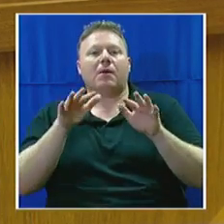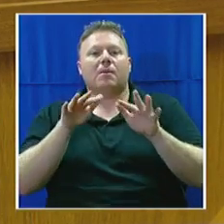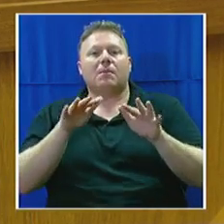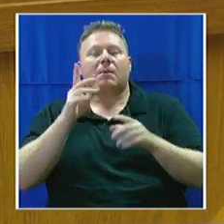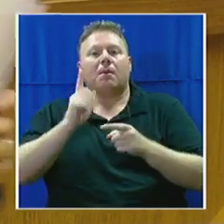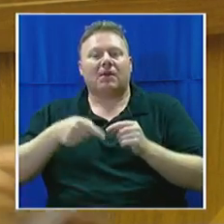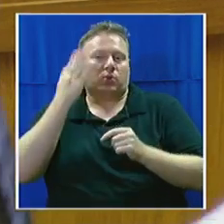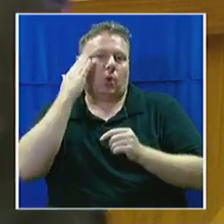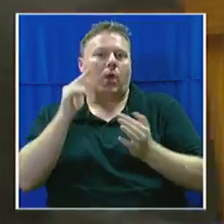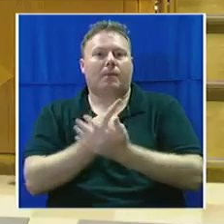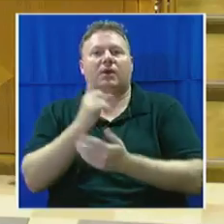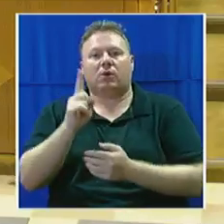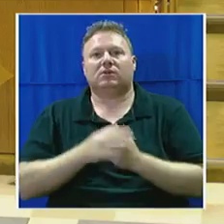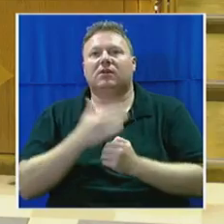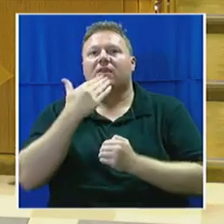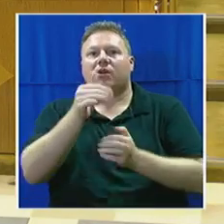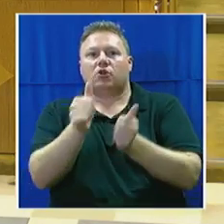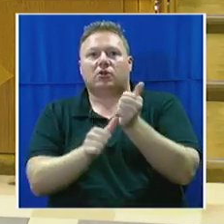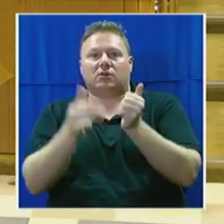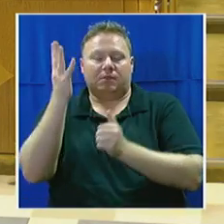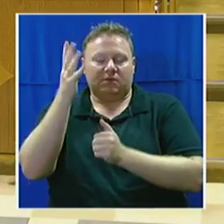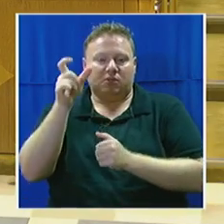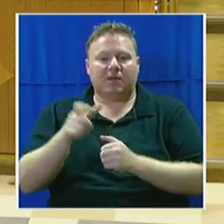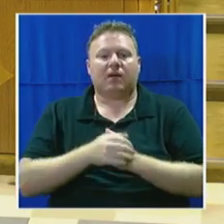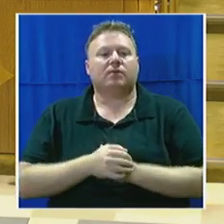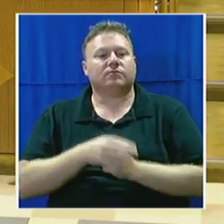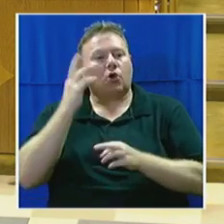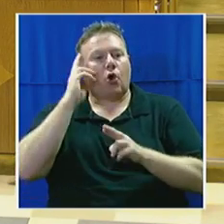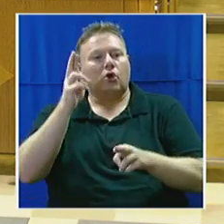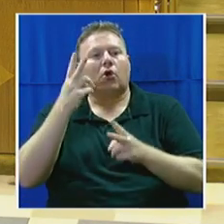Speaker. Thank you. Honorable Swart.